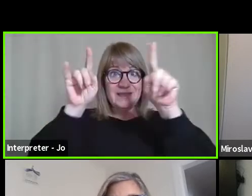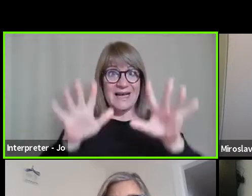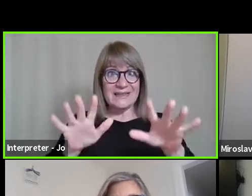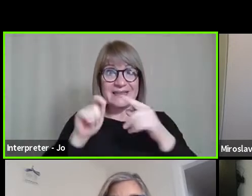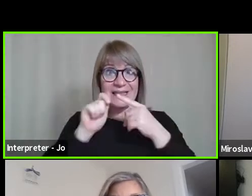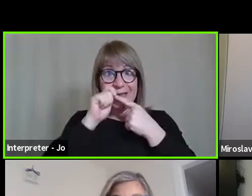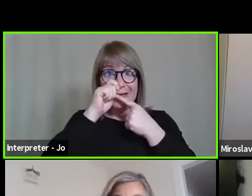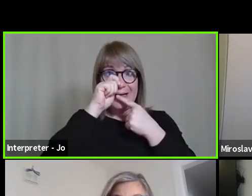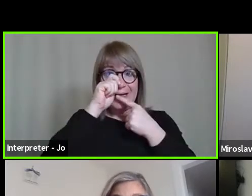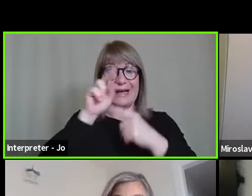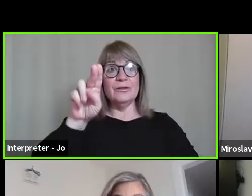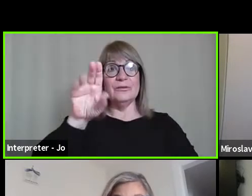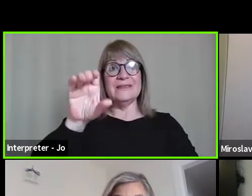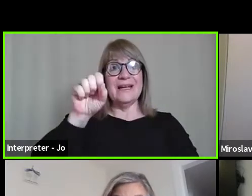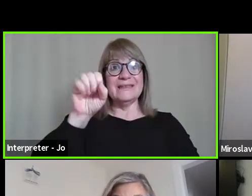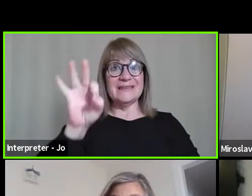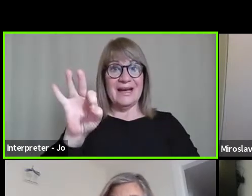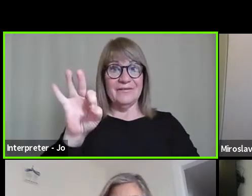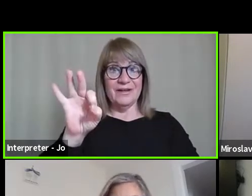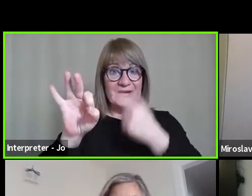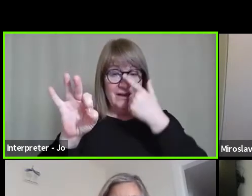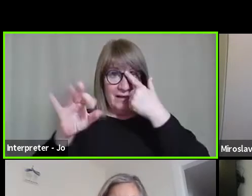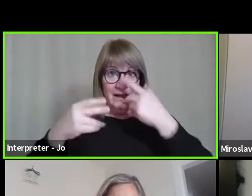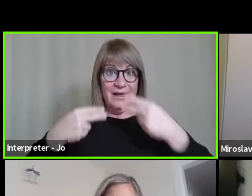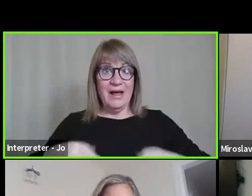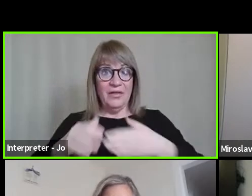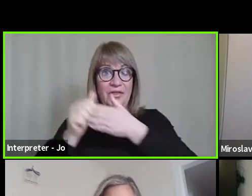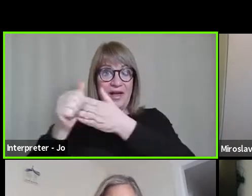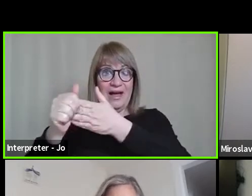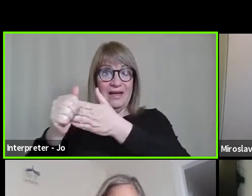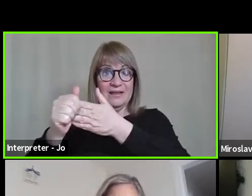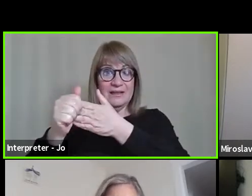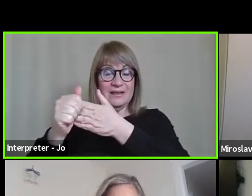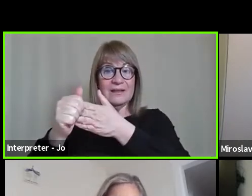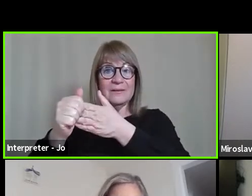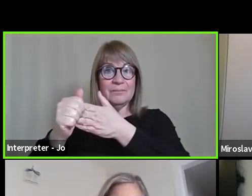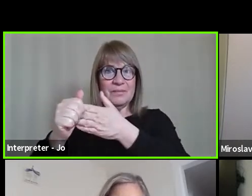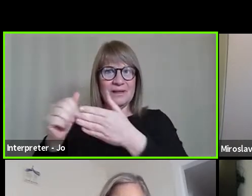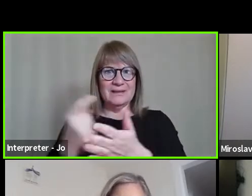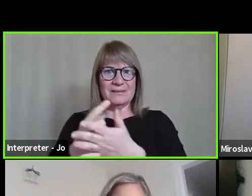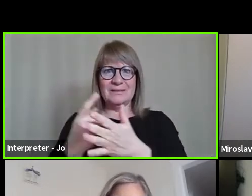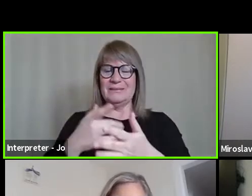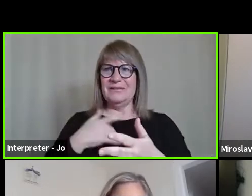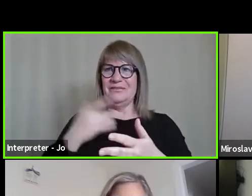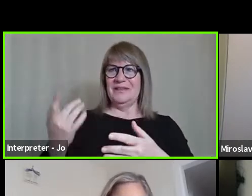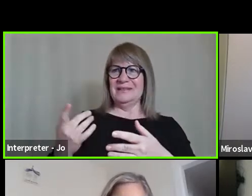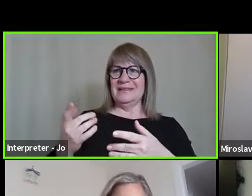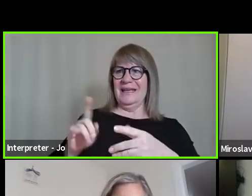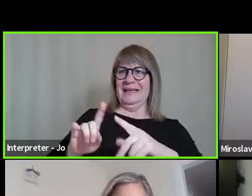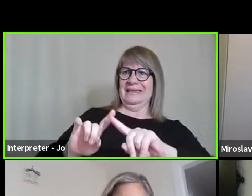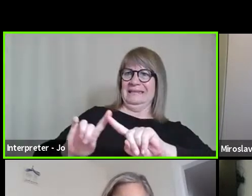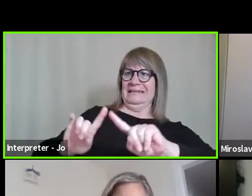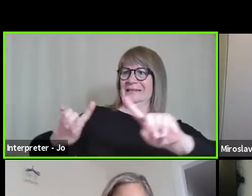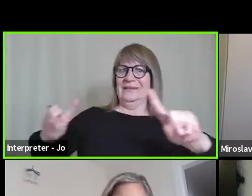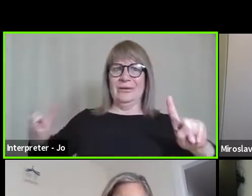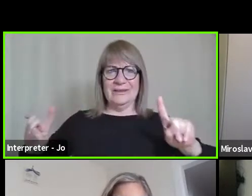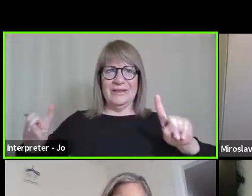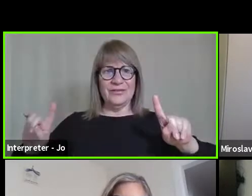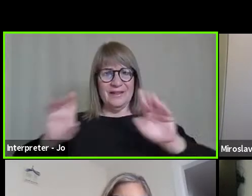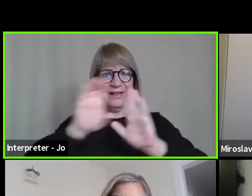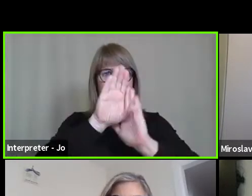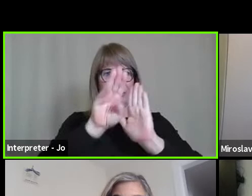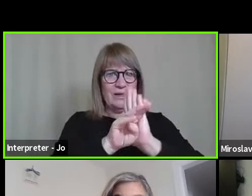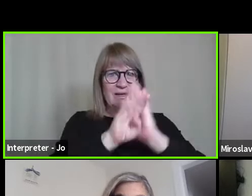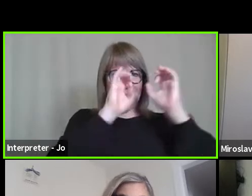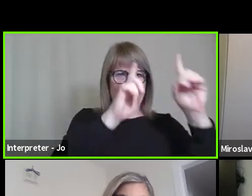ucsf on the health side ucsf health side which is it sometimes feels a world away from the curriculum side and then the education